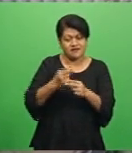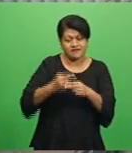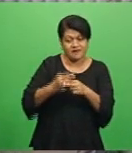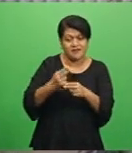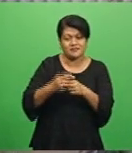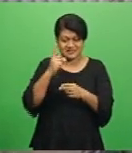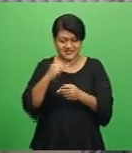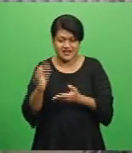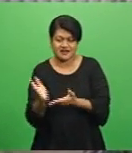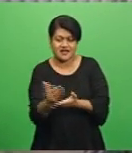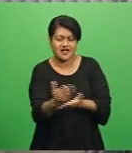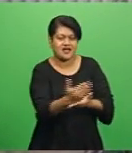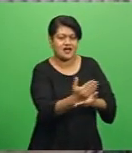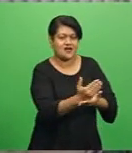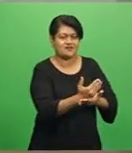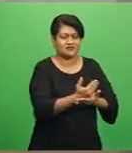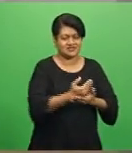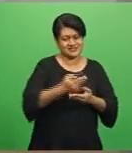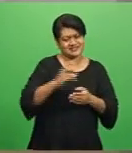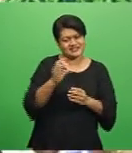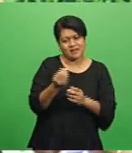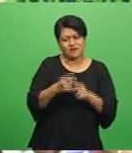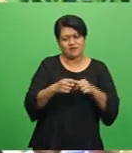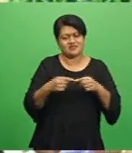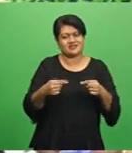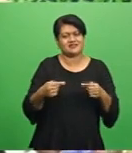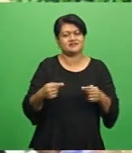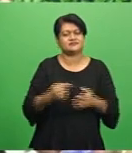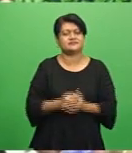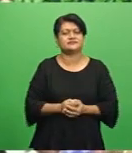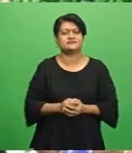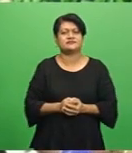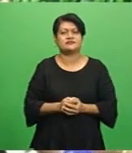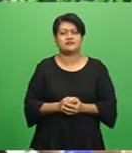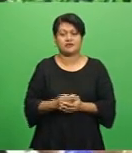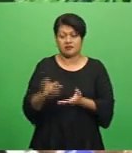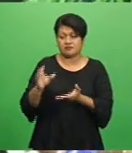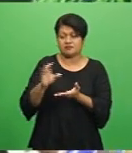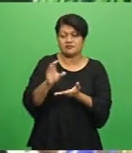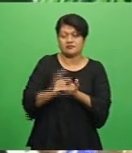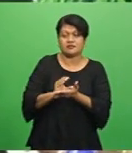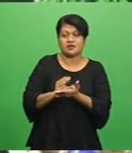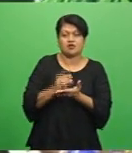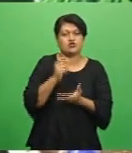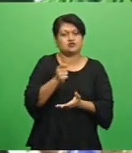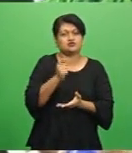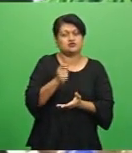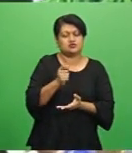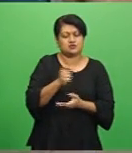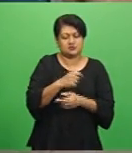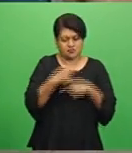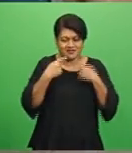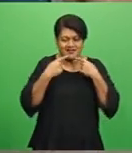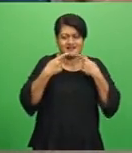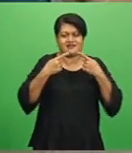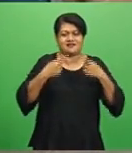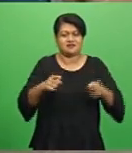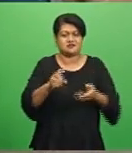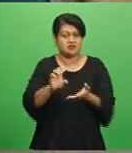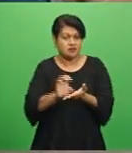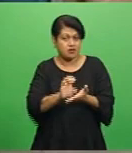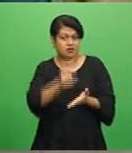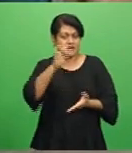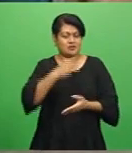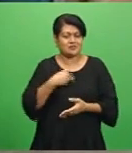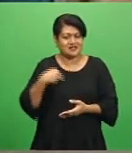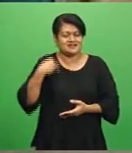that were damaged into the next year's crushing season. That's more important. The package is expected to be announced soon. The Minister for Economy adds various